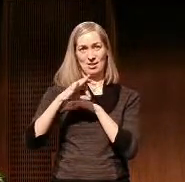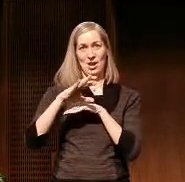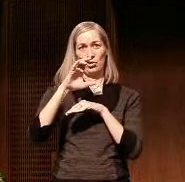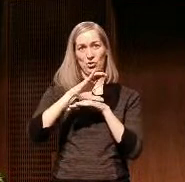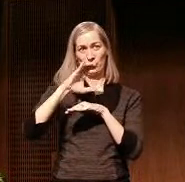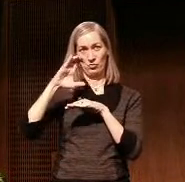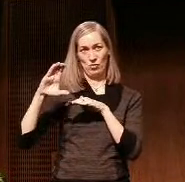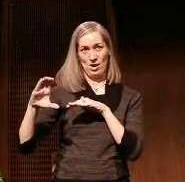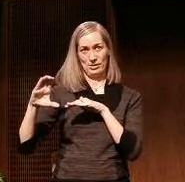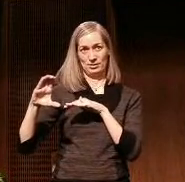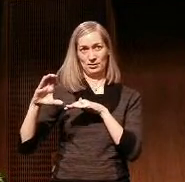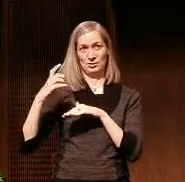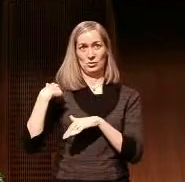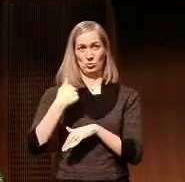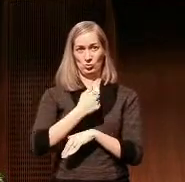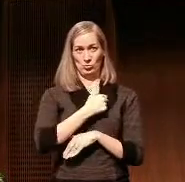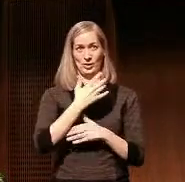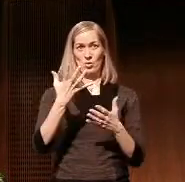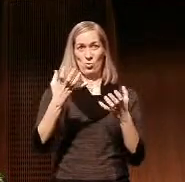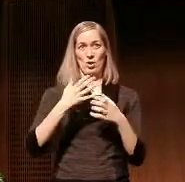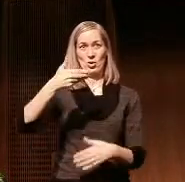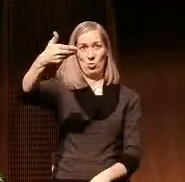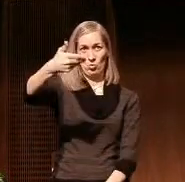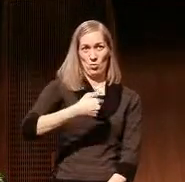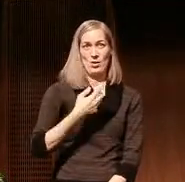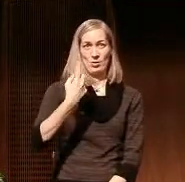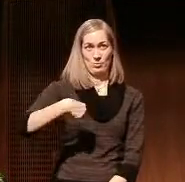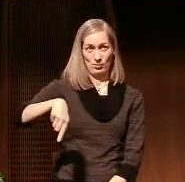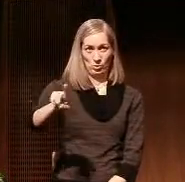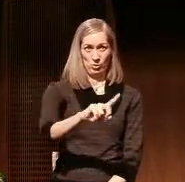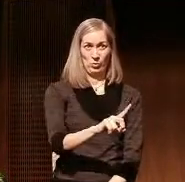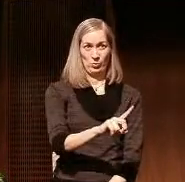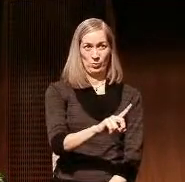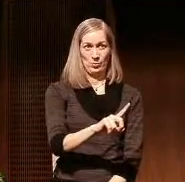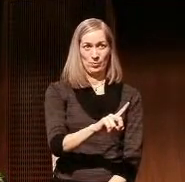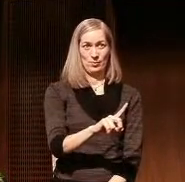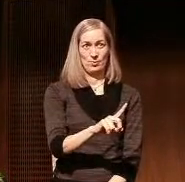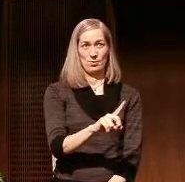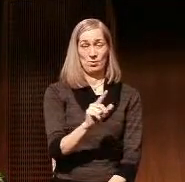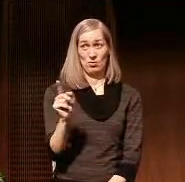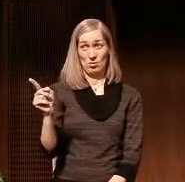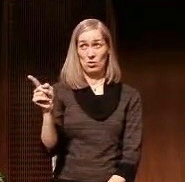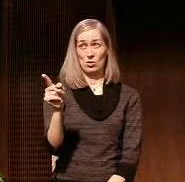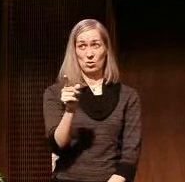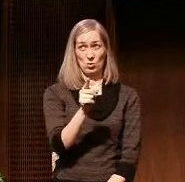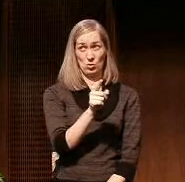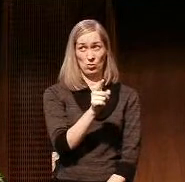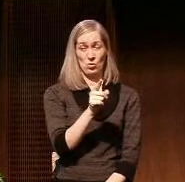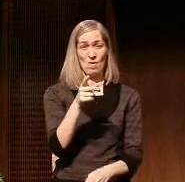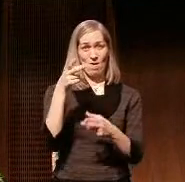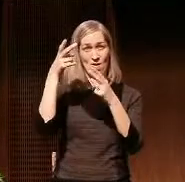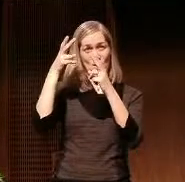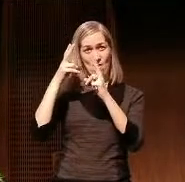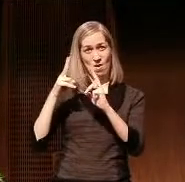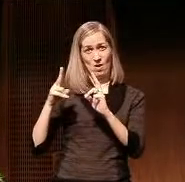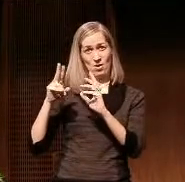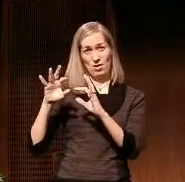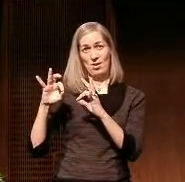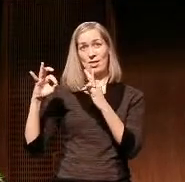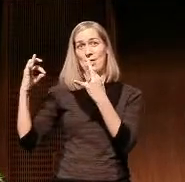of Christ, we welcome all of you here. You honor this